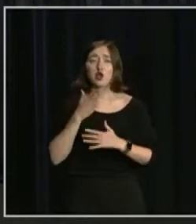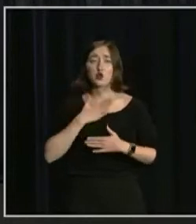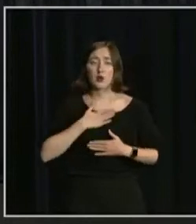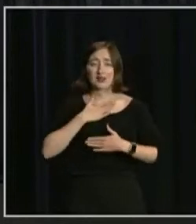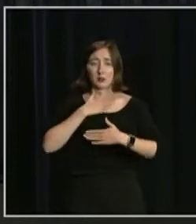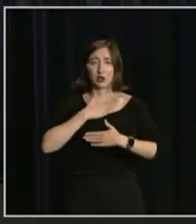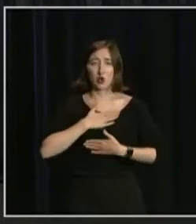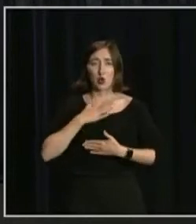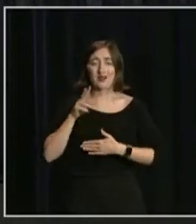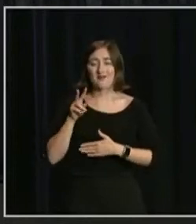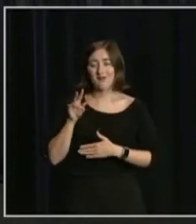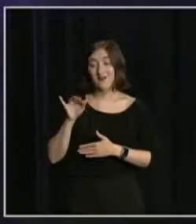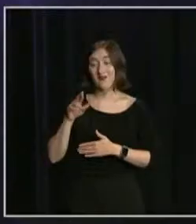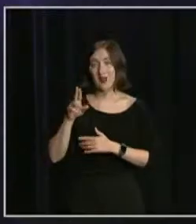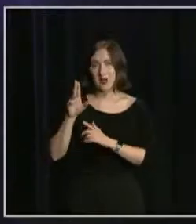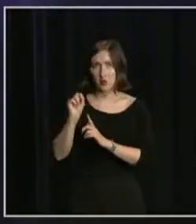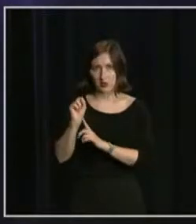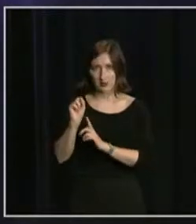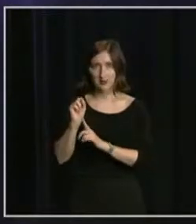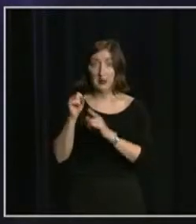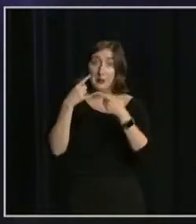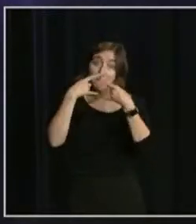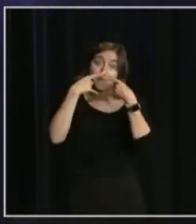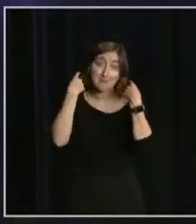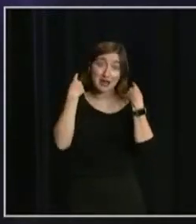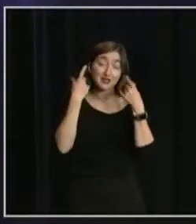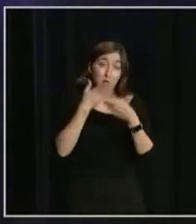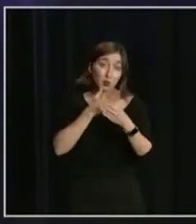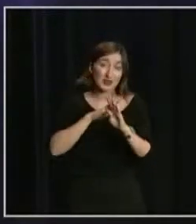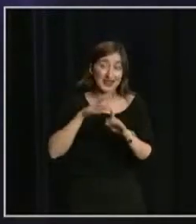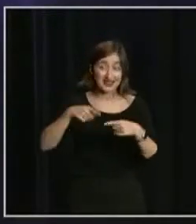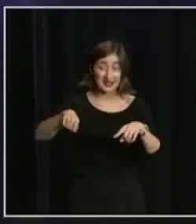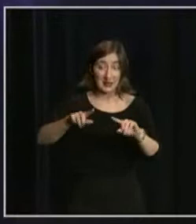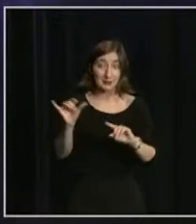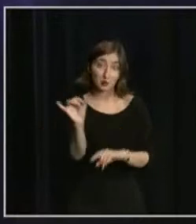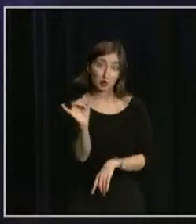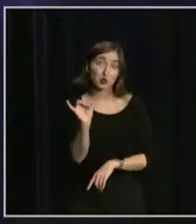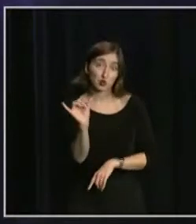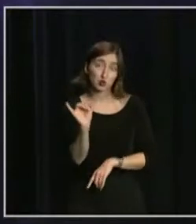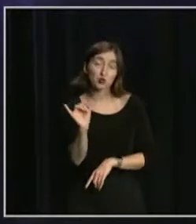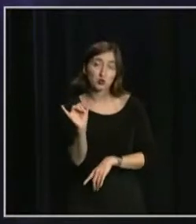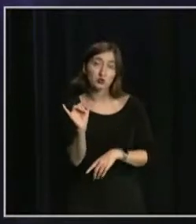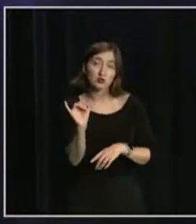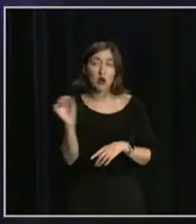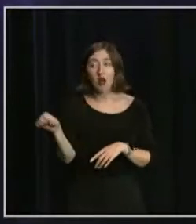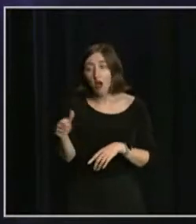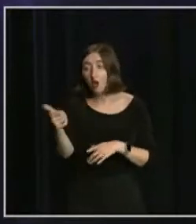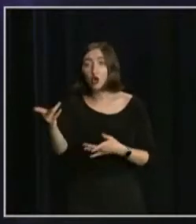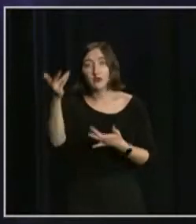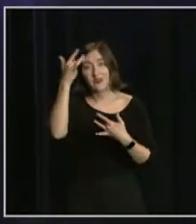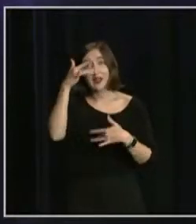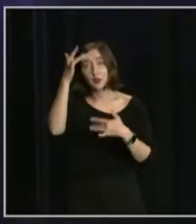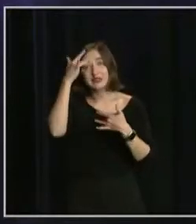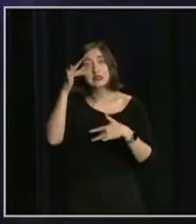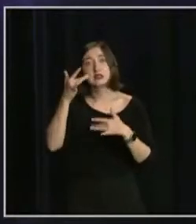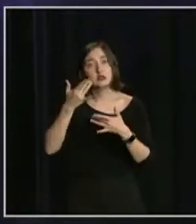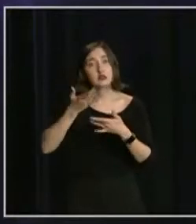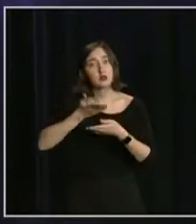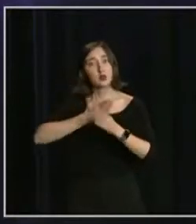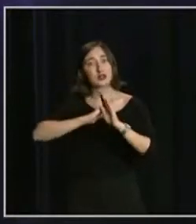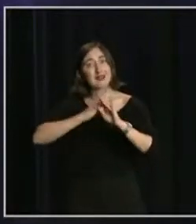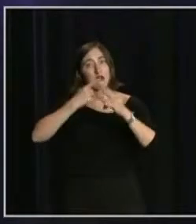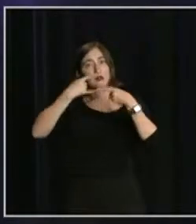virus, that the face mask also protects them against that virus. So, you know, the combination of those